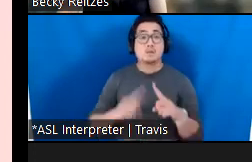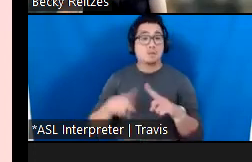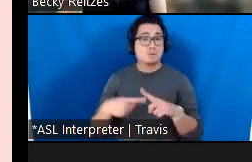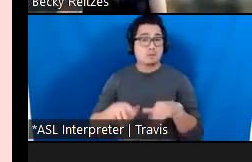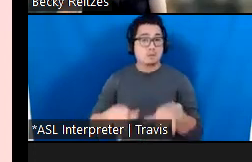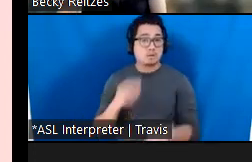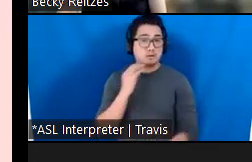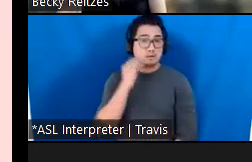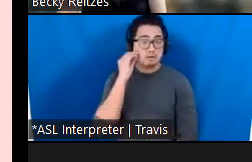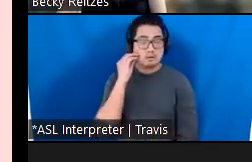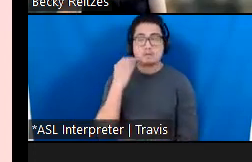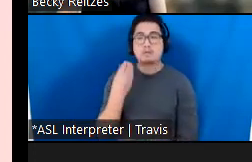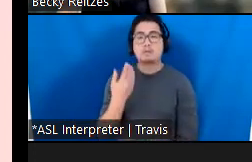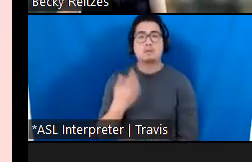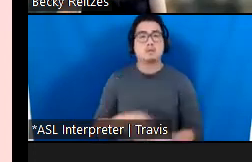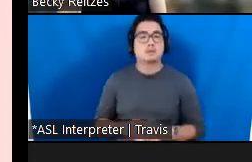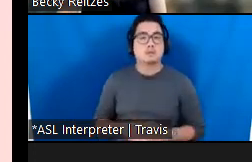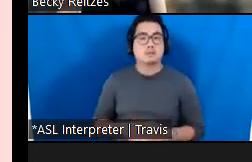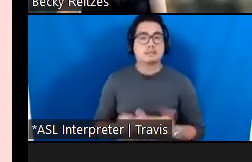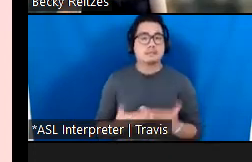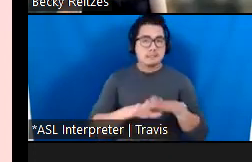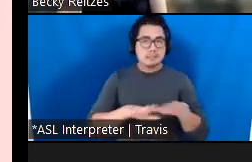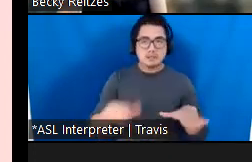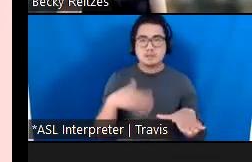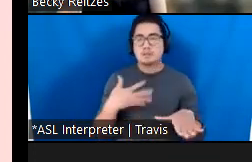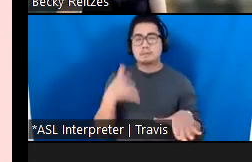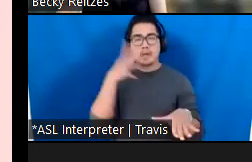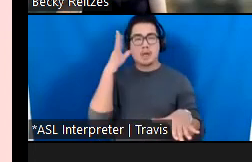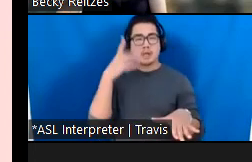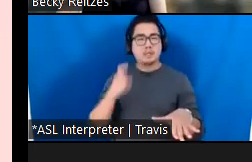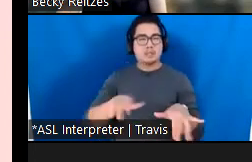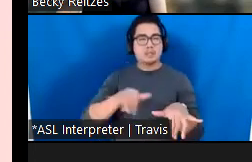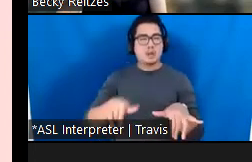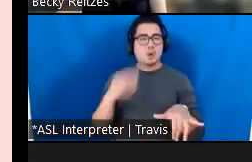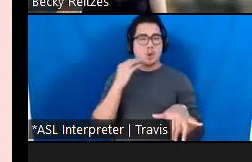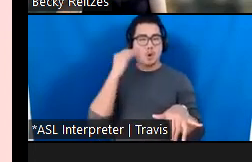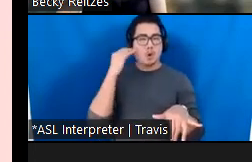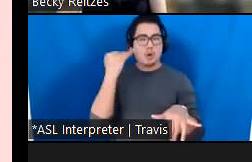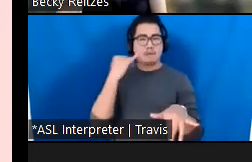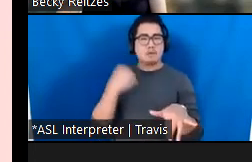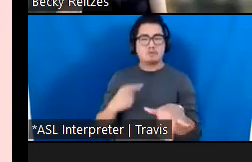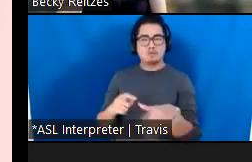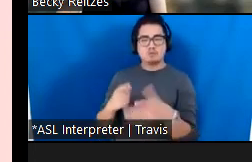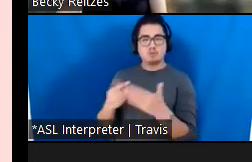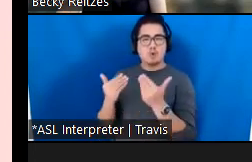staff need to stay home if they have COVID-19 symptoms or if they test positive.